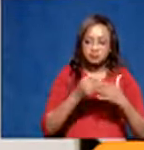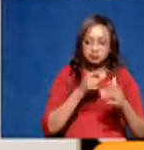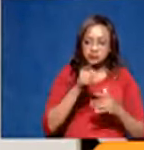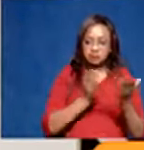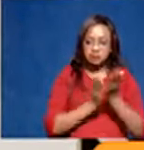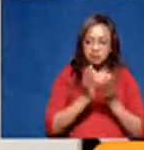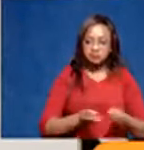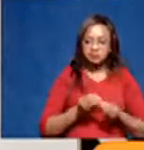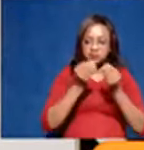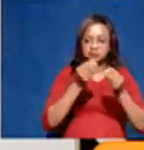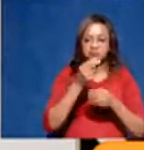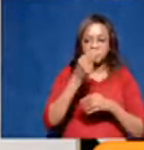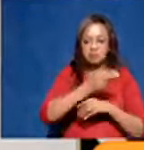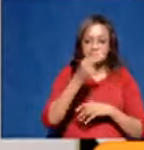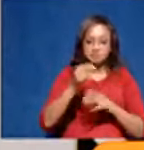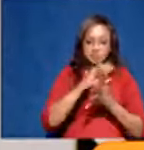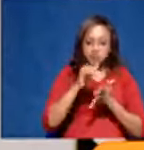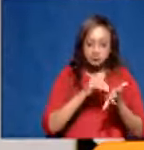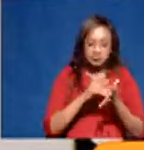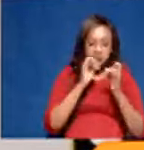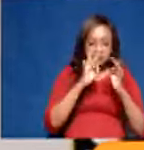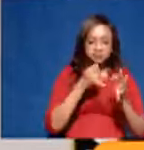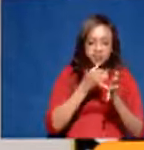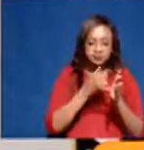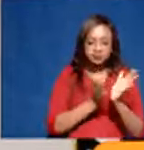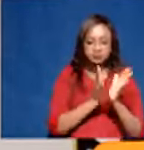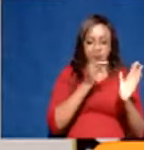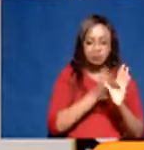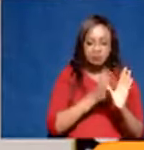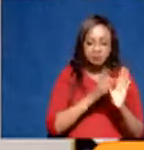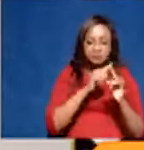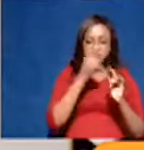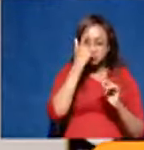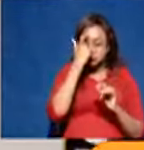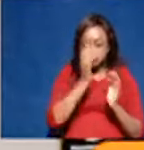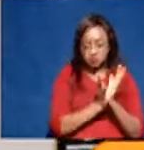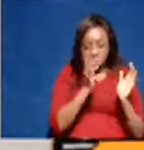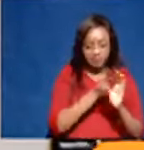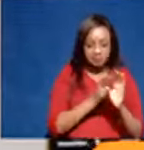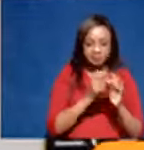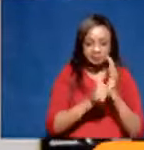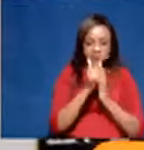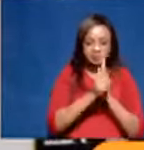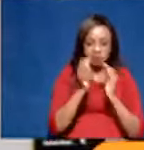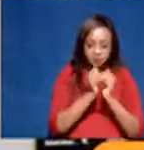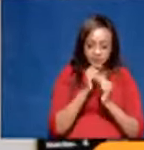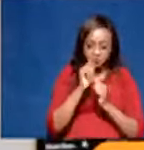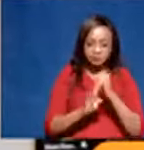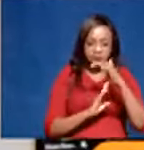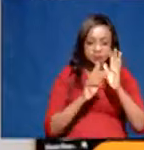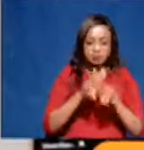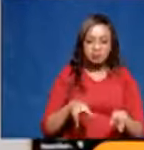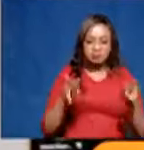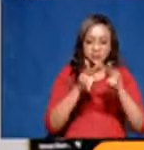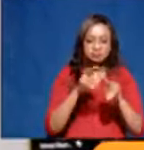Centre, whether they were subjected to public participation. Public participation under Article 10 is one of the key national values, my lord. Why